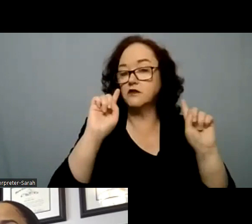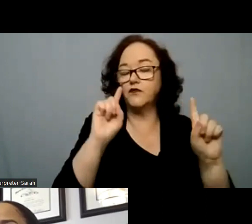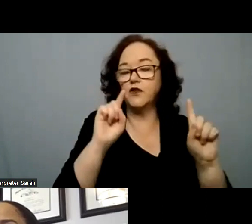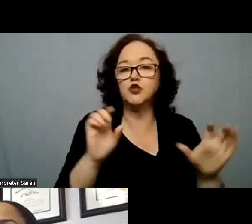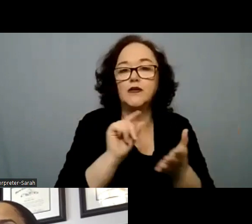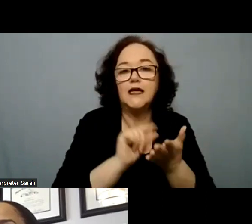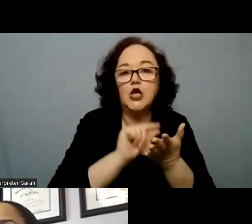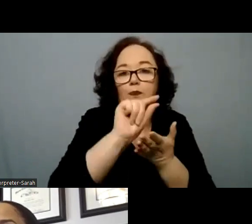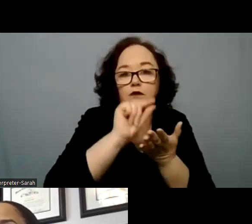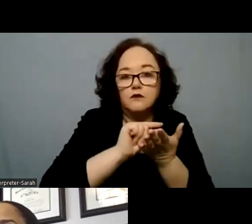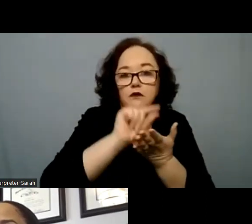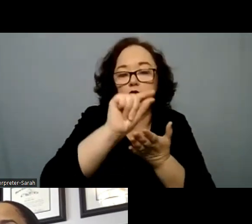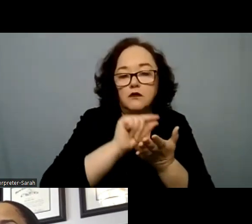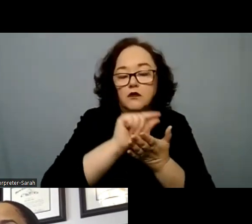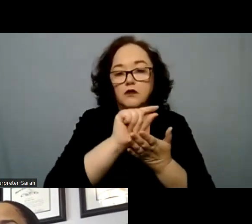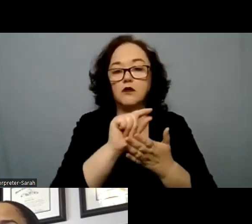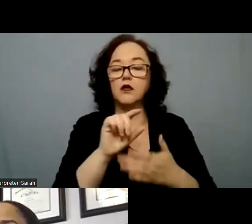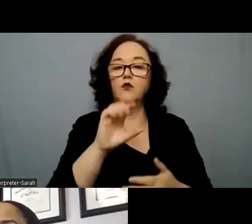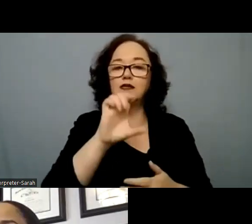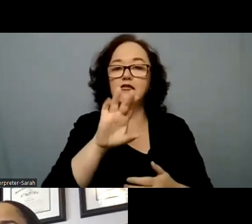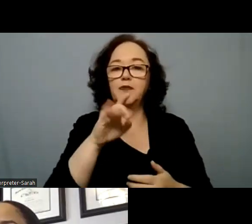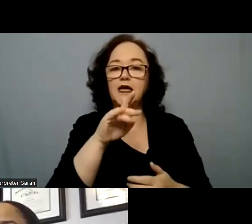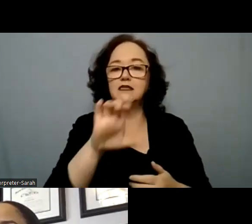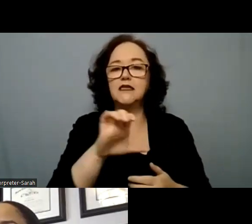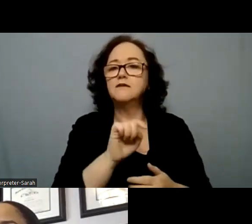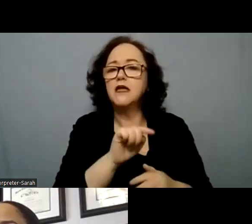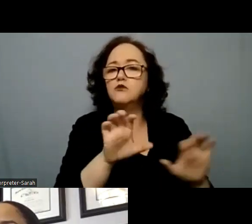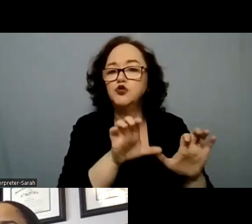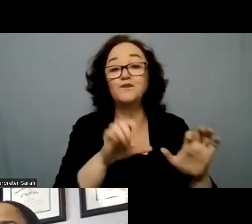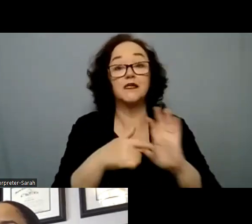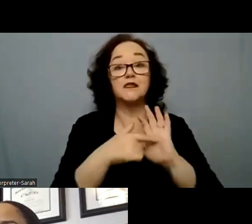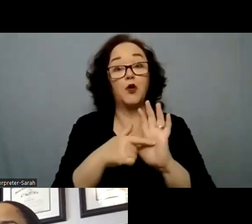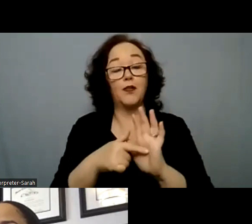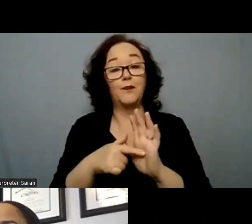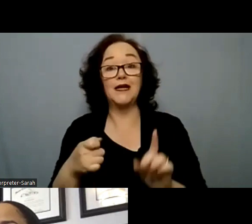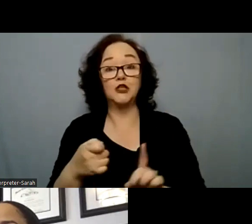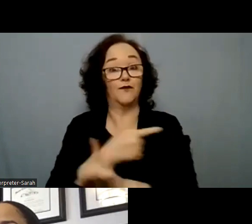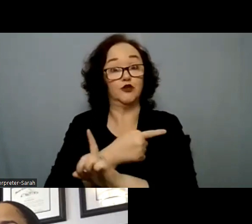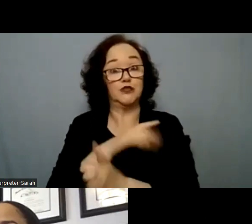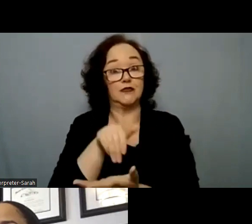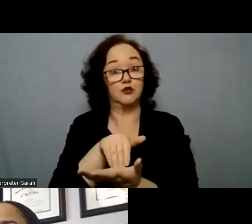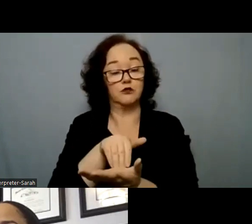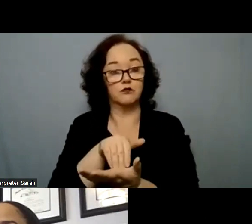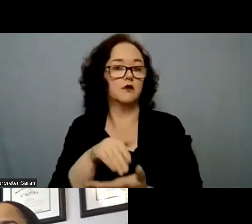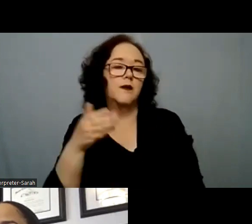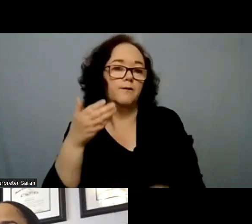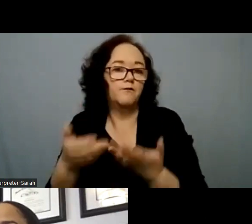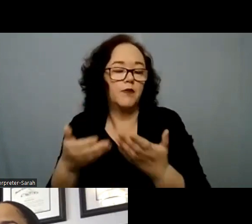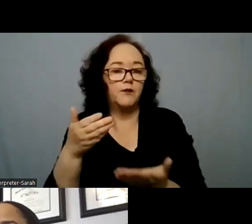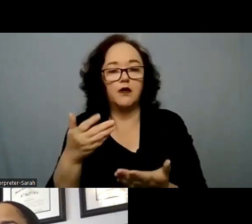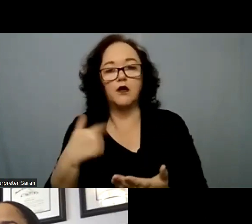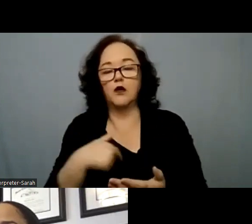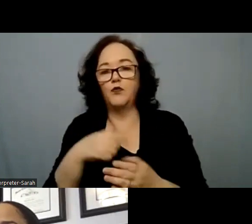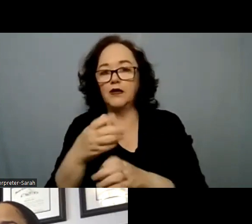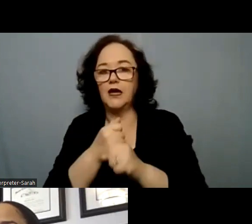of what a CCBHC does. For instance, our diversion center, we may receive a value-based payment rate for